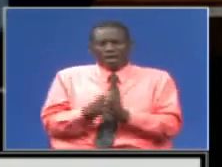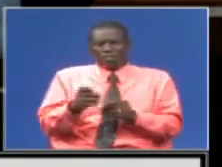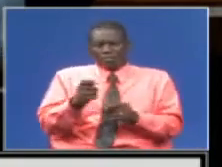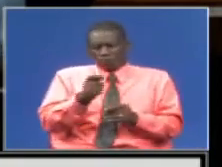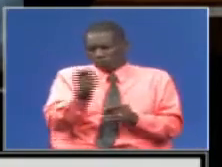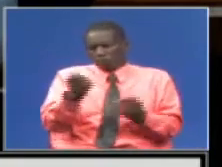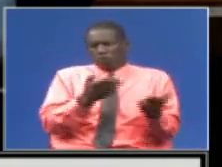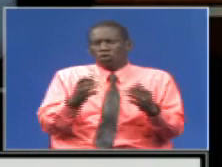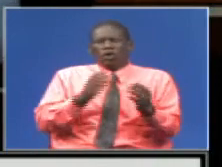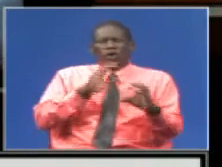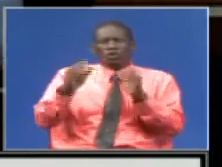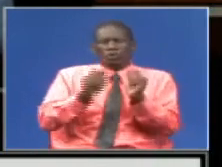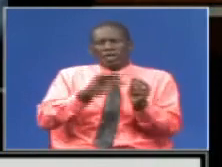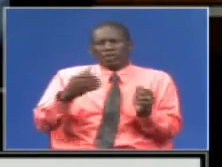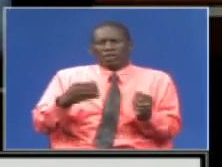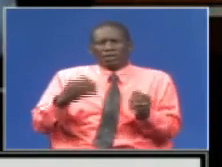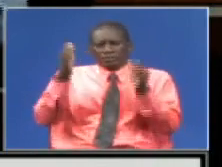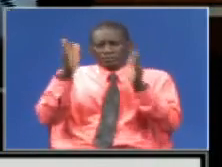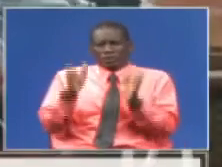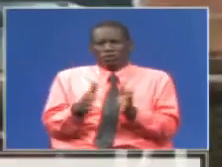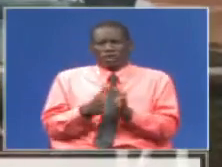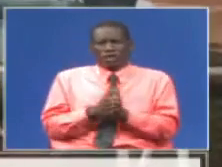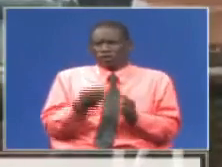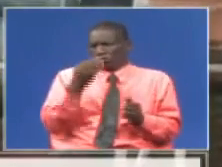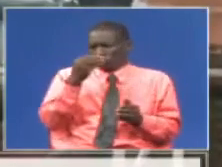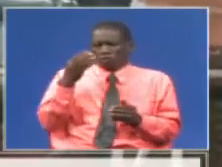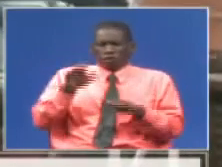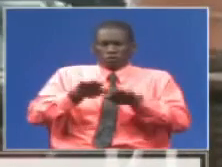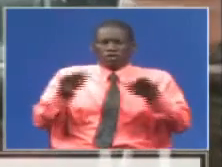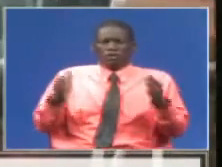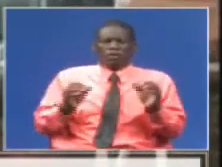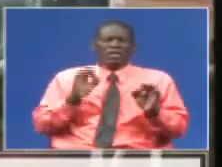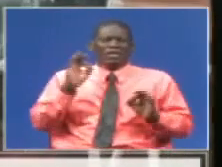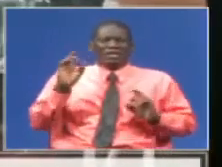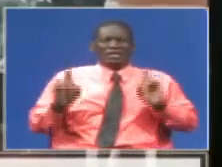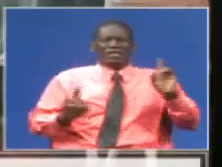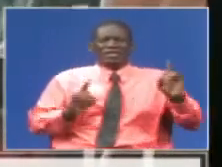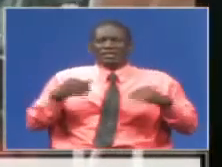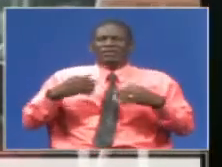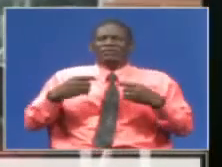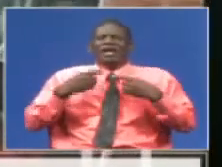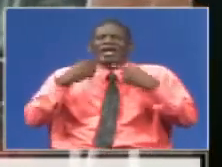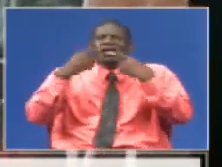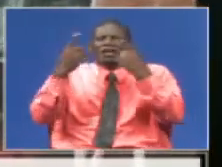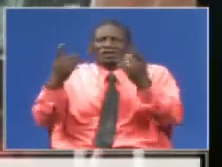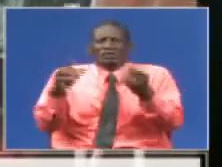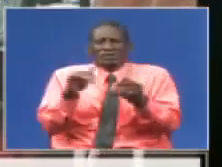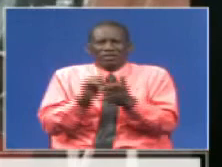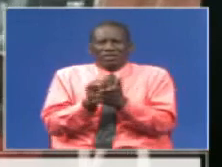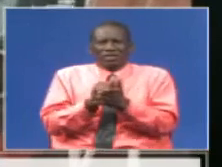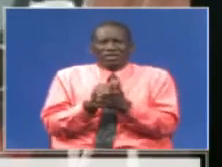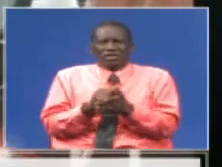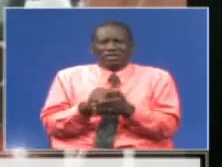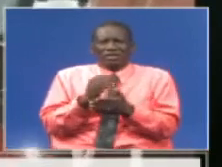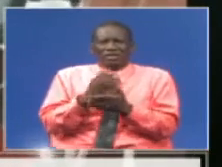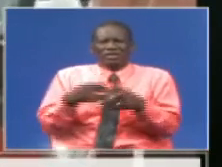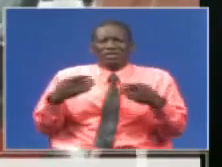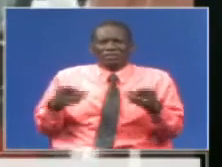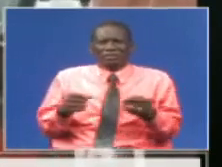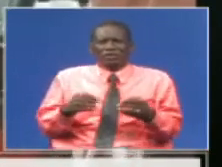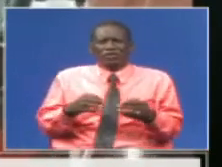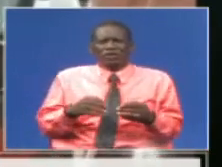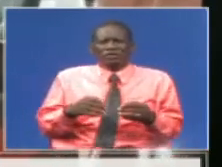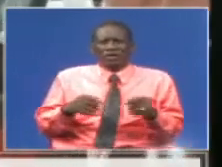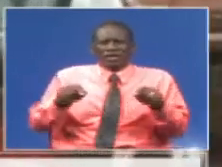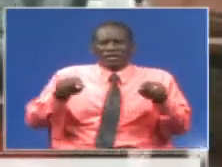another presenter, and the food and drinks table. He dances after announcing that the Interahamwe fighters have rebuffed a defense